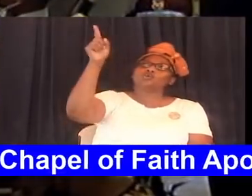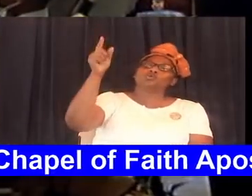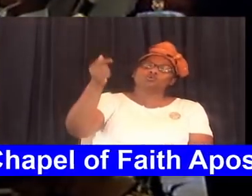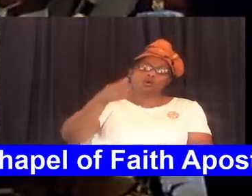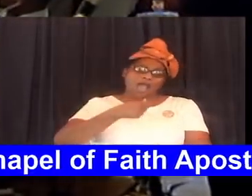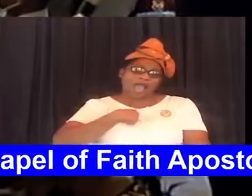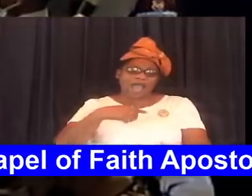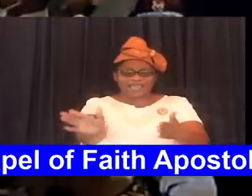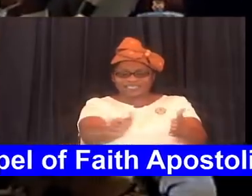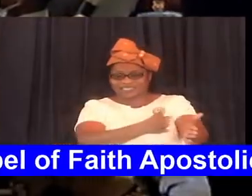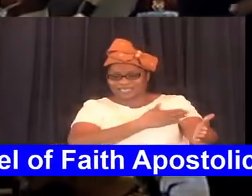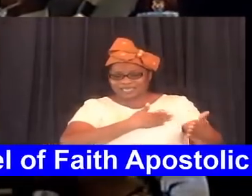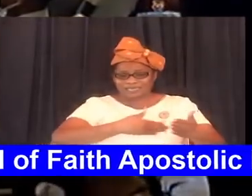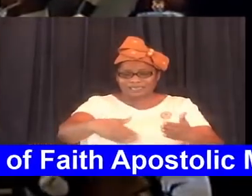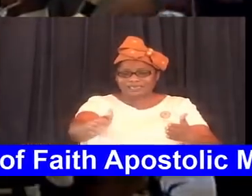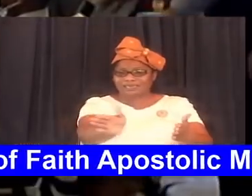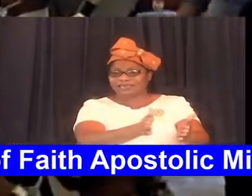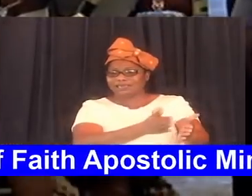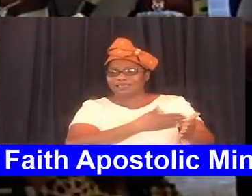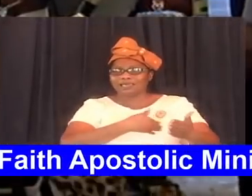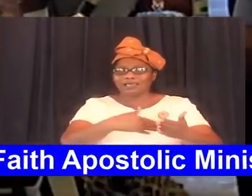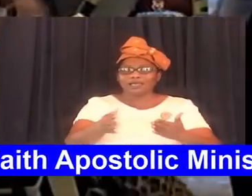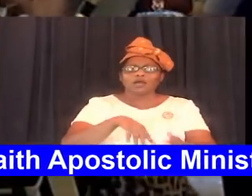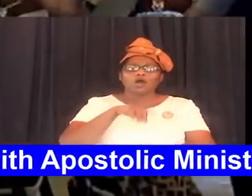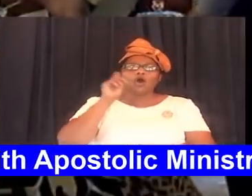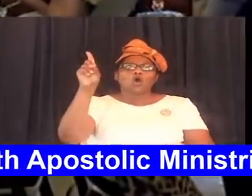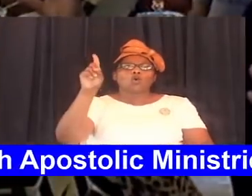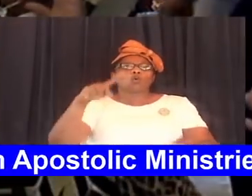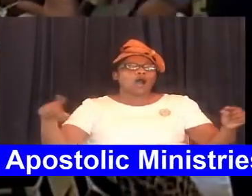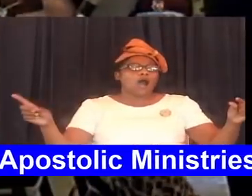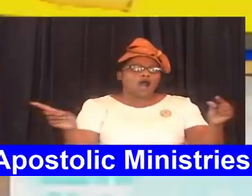for you. I sing. Jesus. Your word